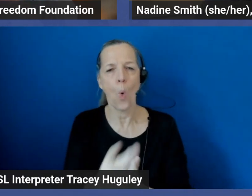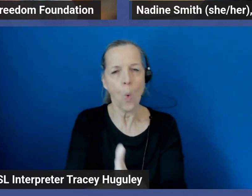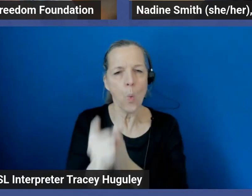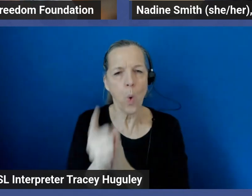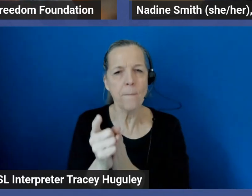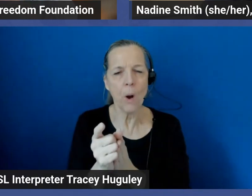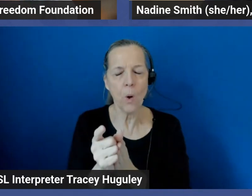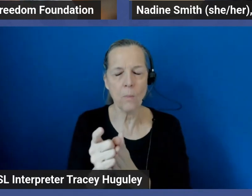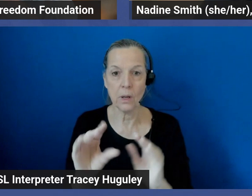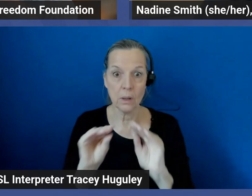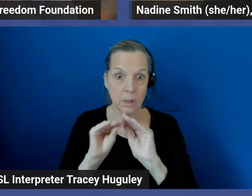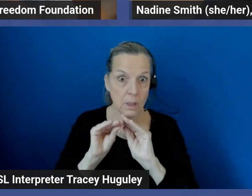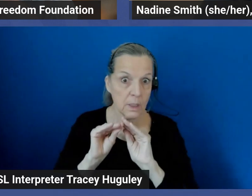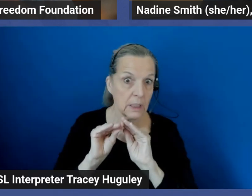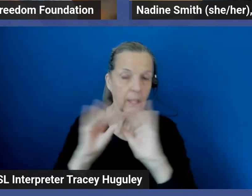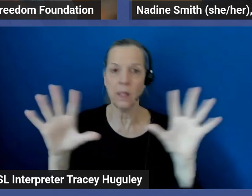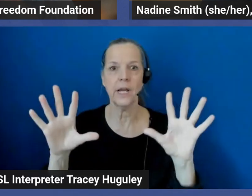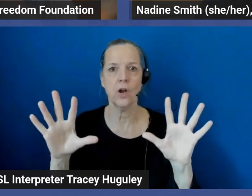such crystallized